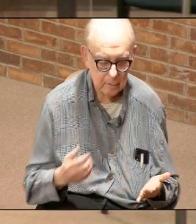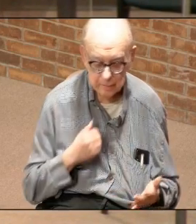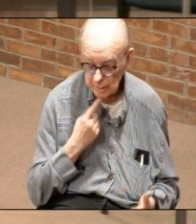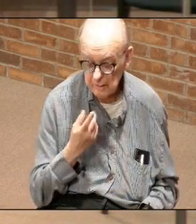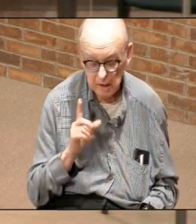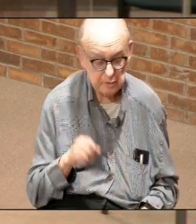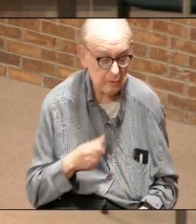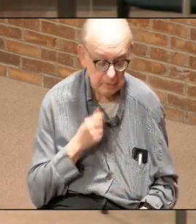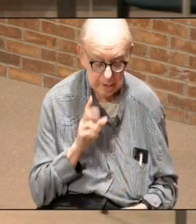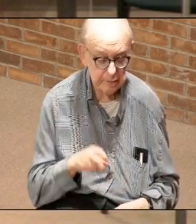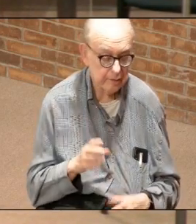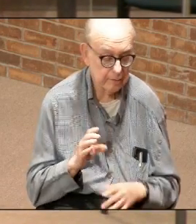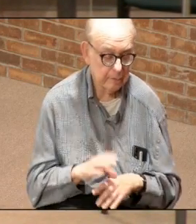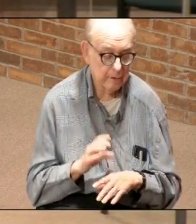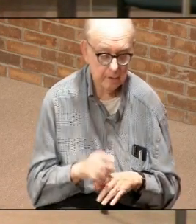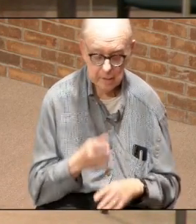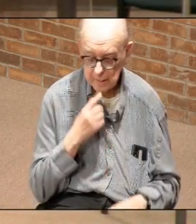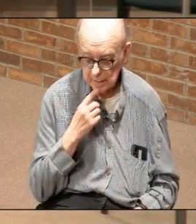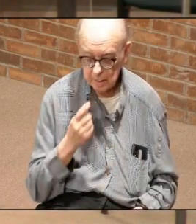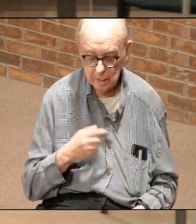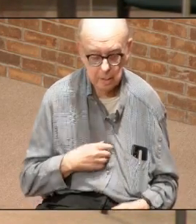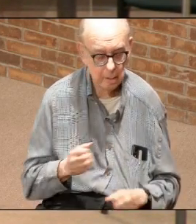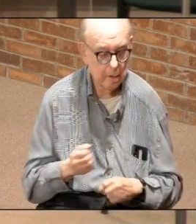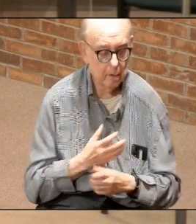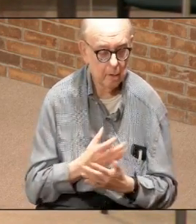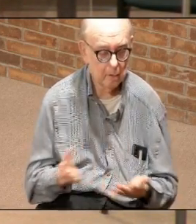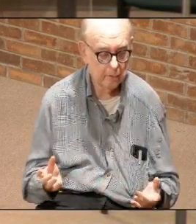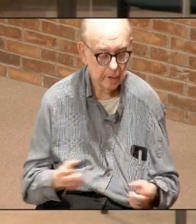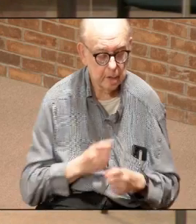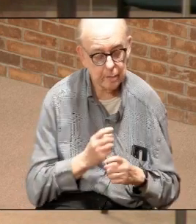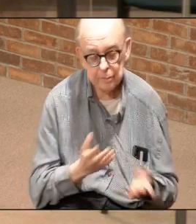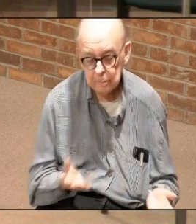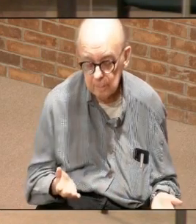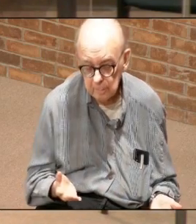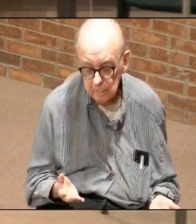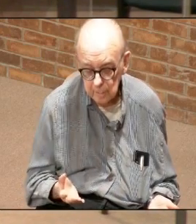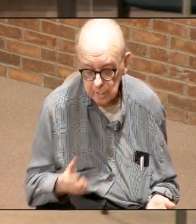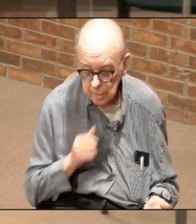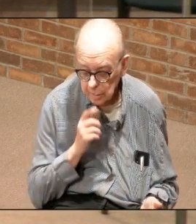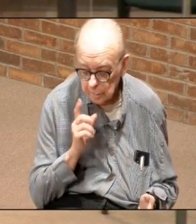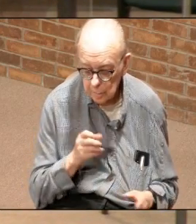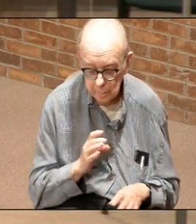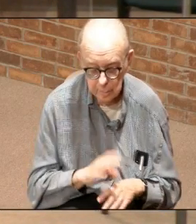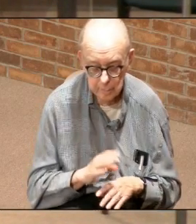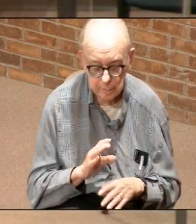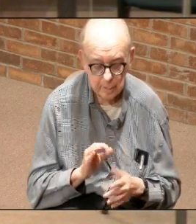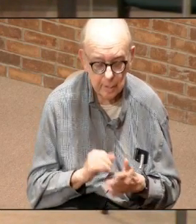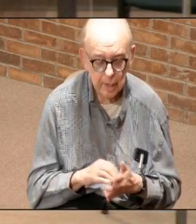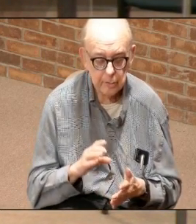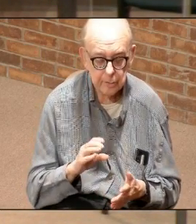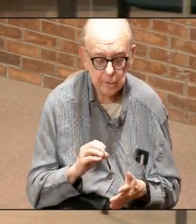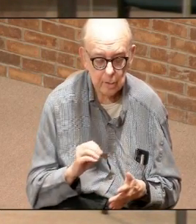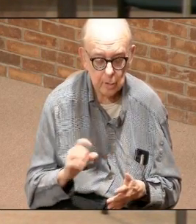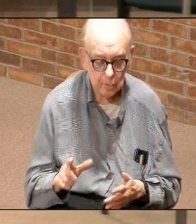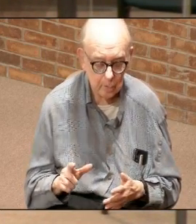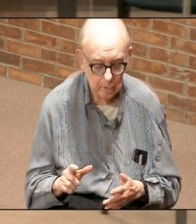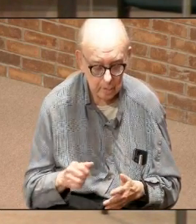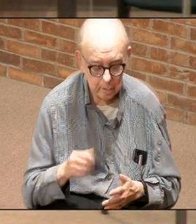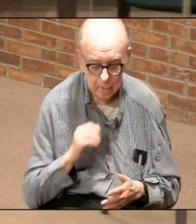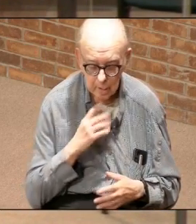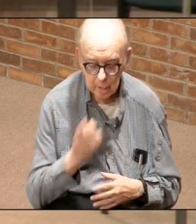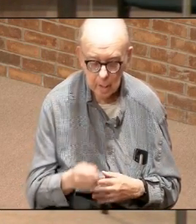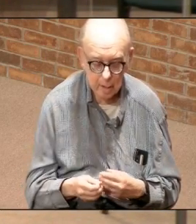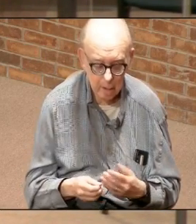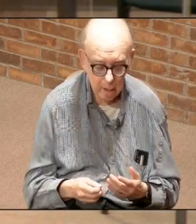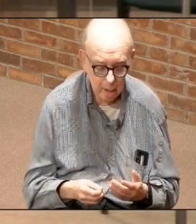church. So you're telling me that you've got all of the gifts? That's cool. God doesn't